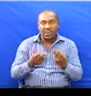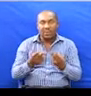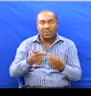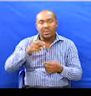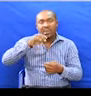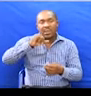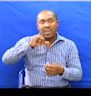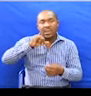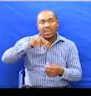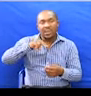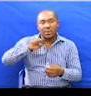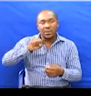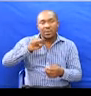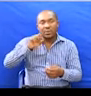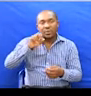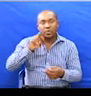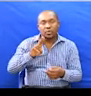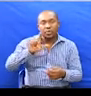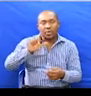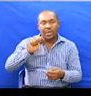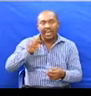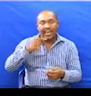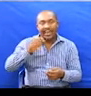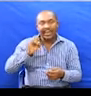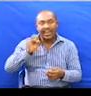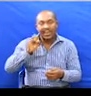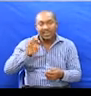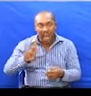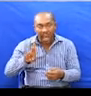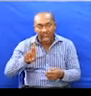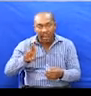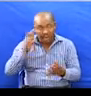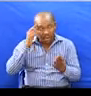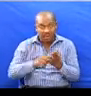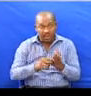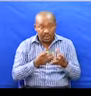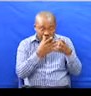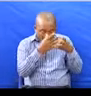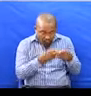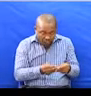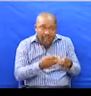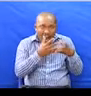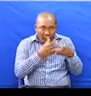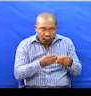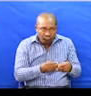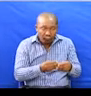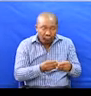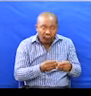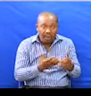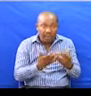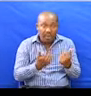insulator. Why? Lipid act as an insulator because lipid has got